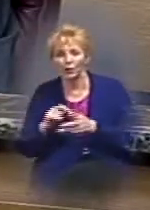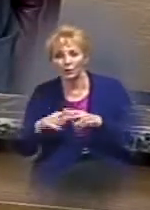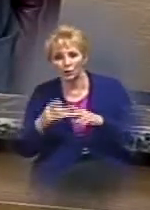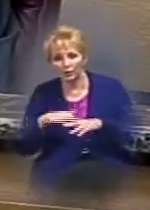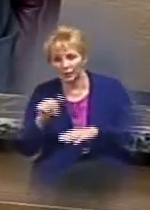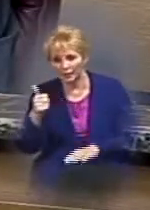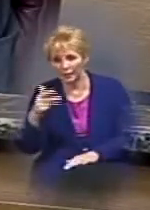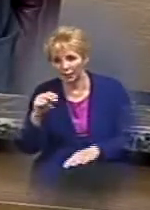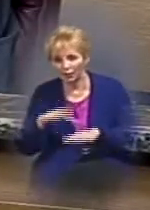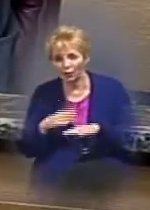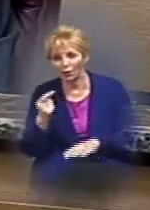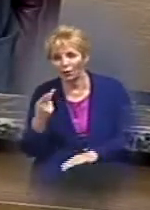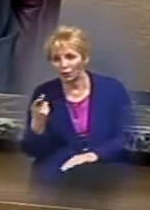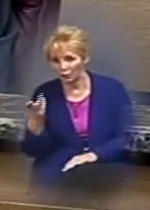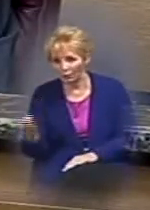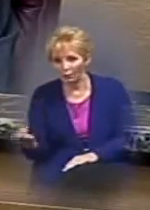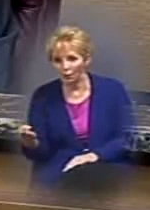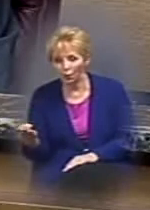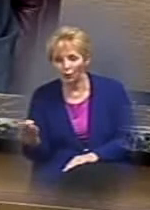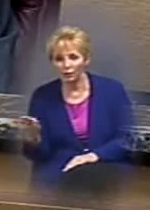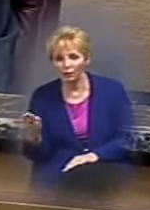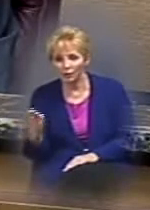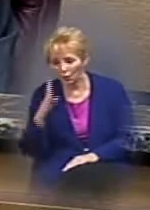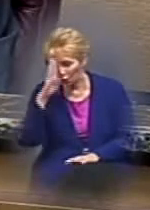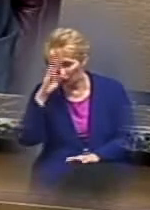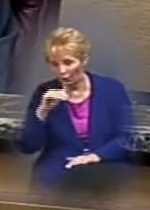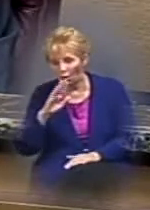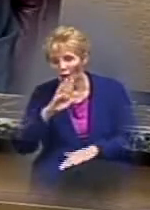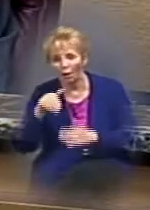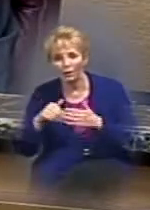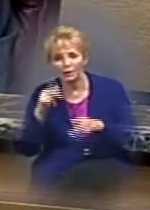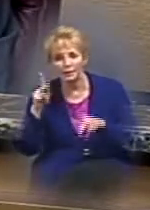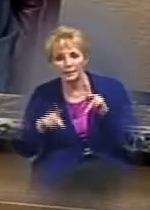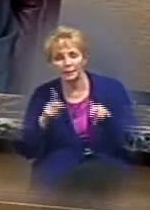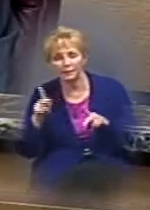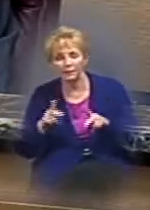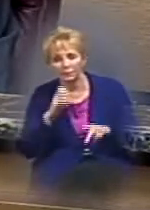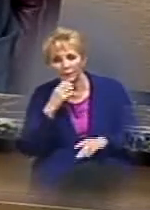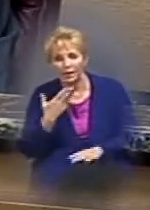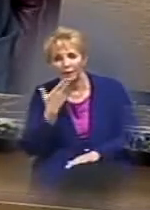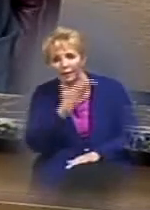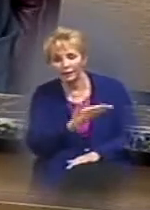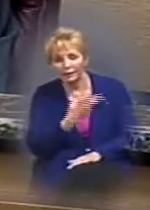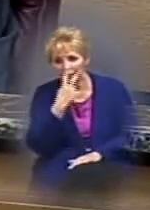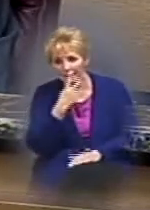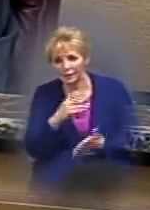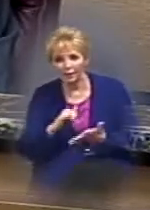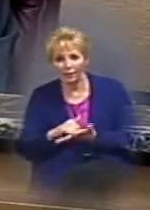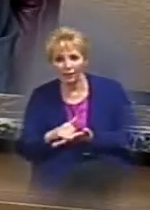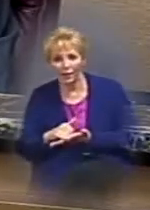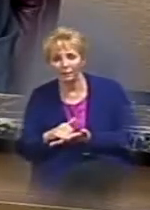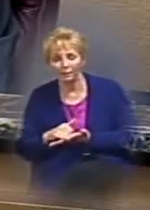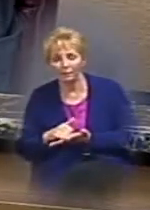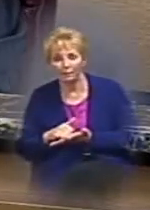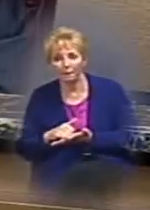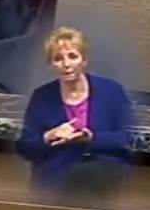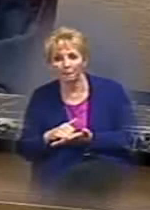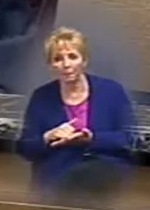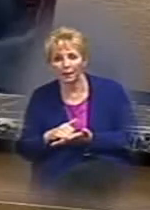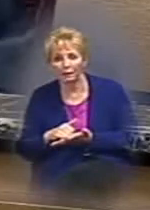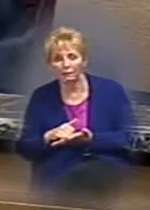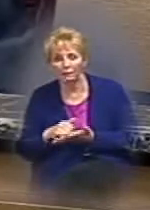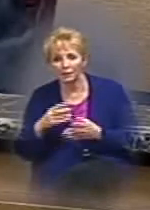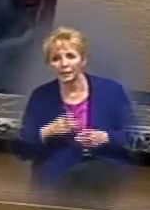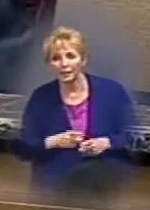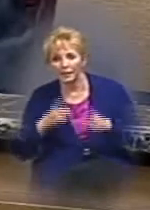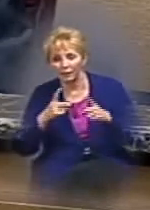10:30 on Thursday morning. And I hope all the citizens will be out there to see that overall